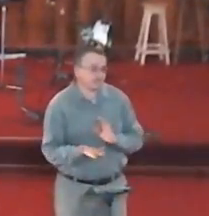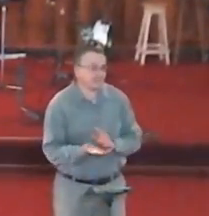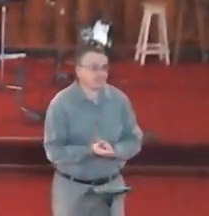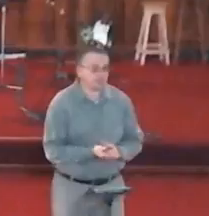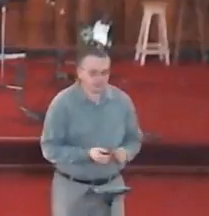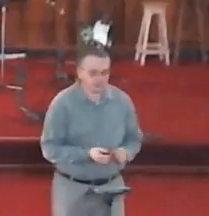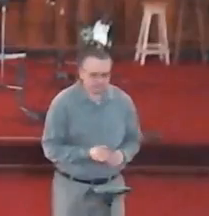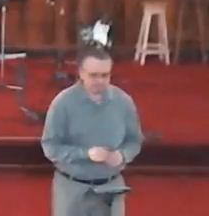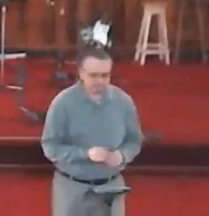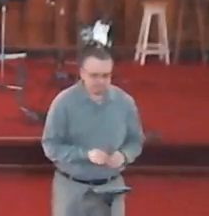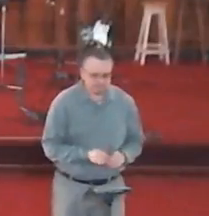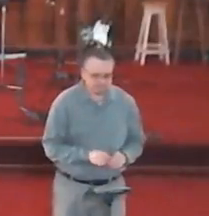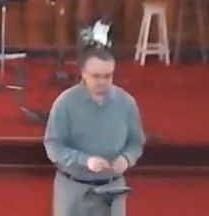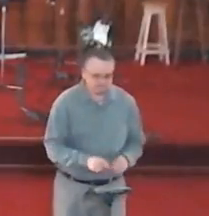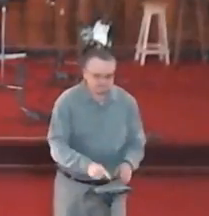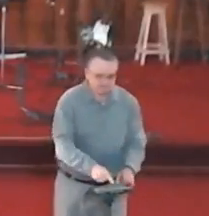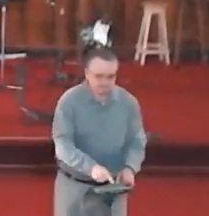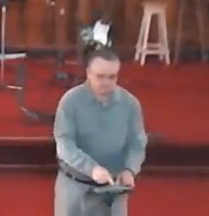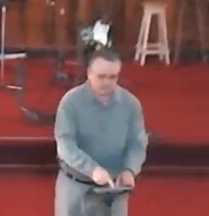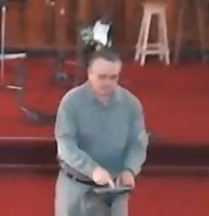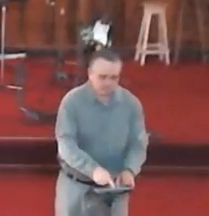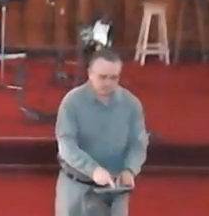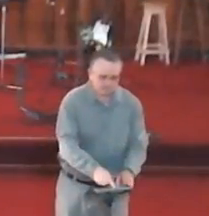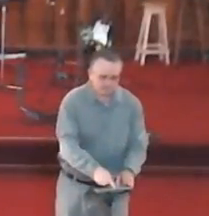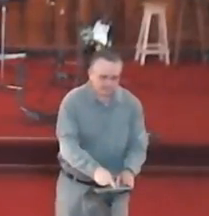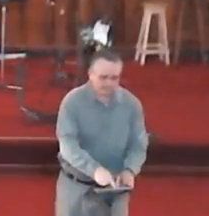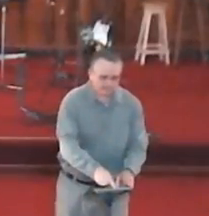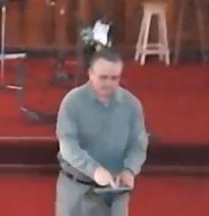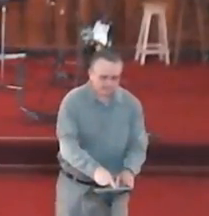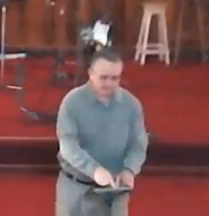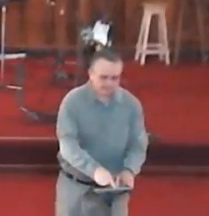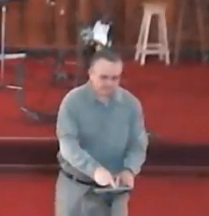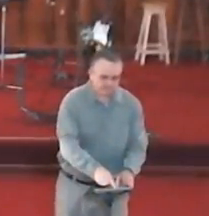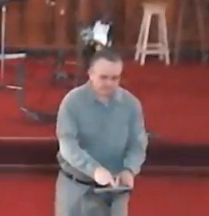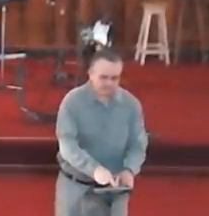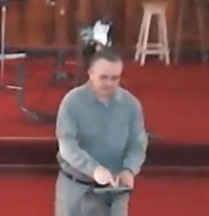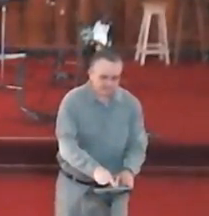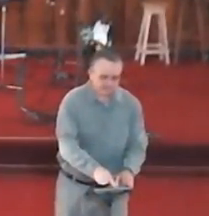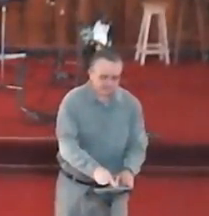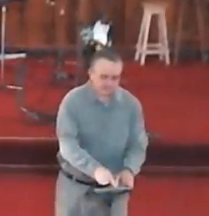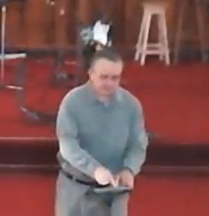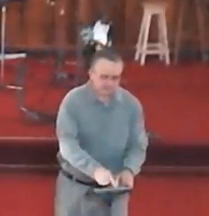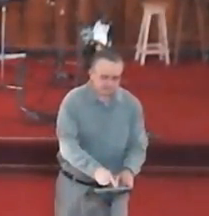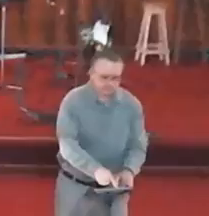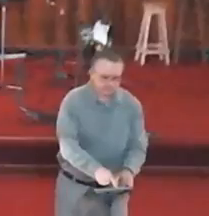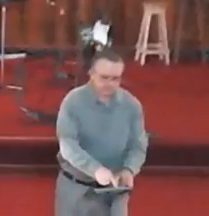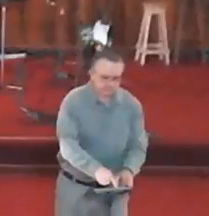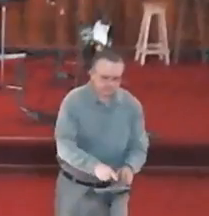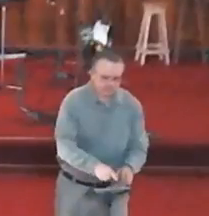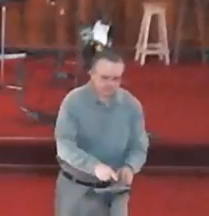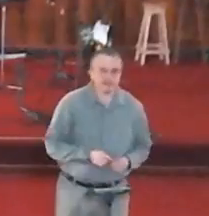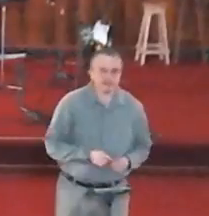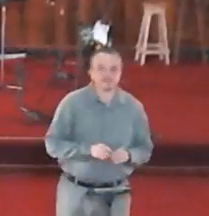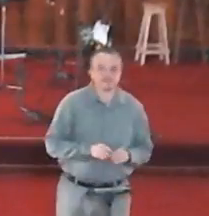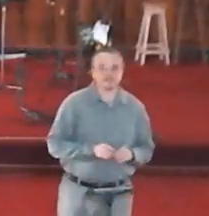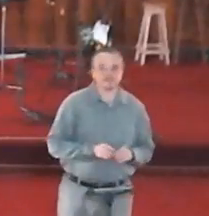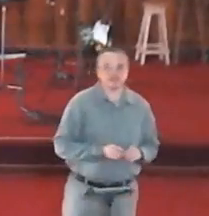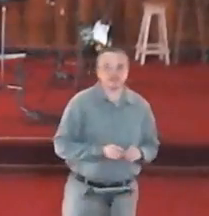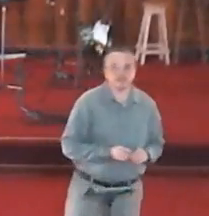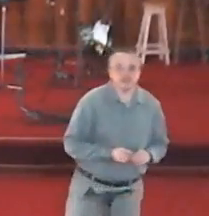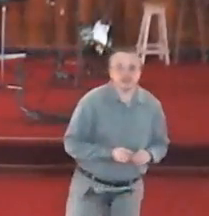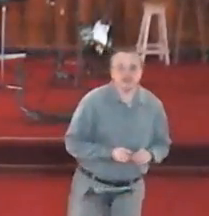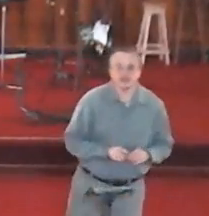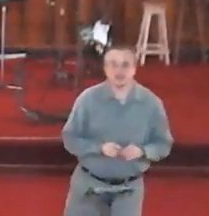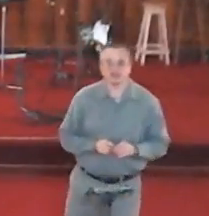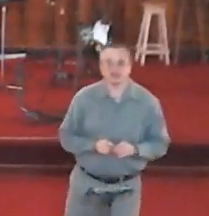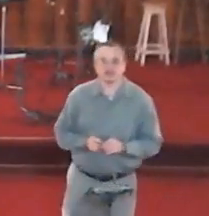confesión negativa. Then we talked about a fashion that seems to have become established in a lot of churches nowadays, which is what they call